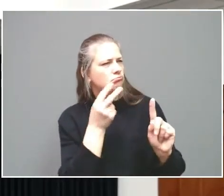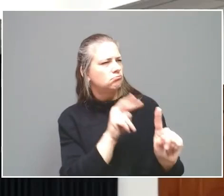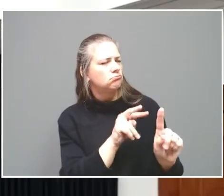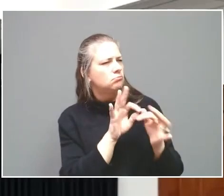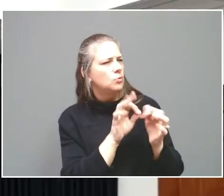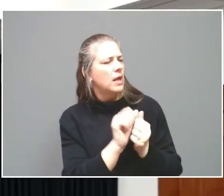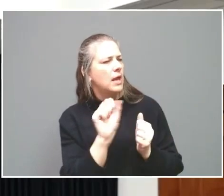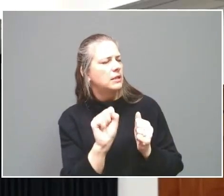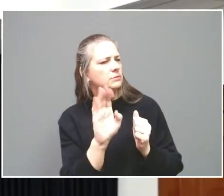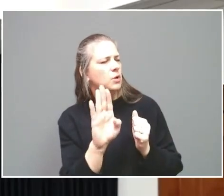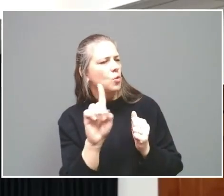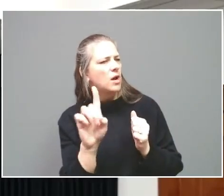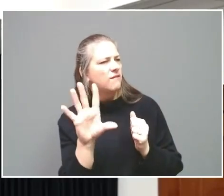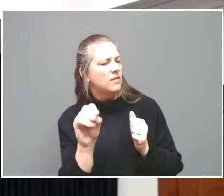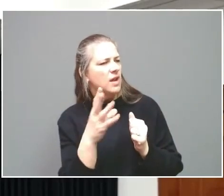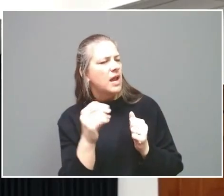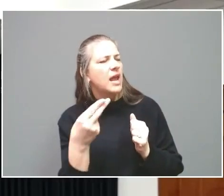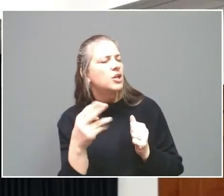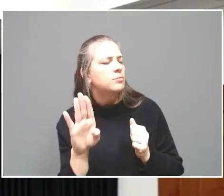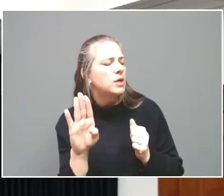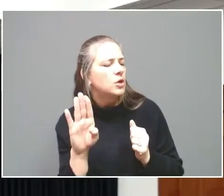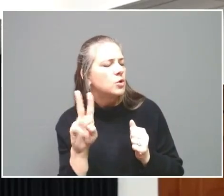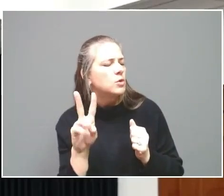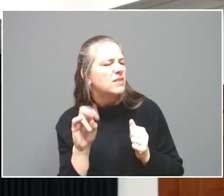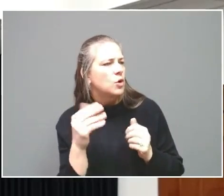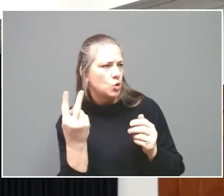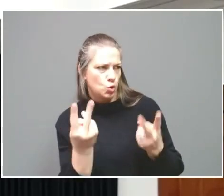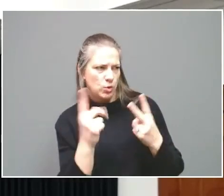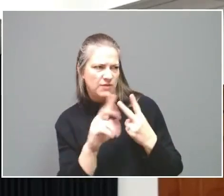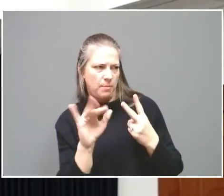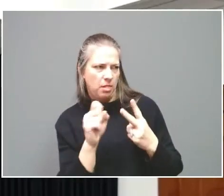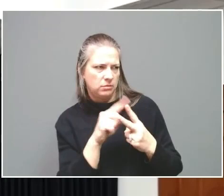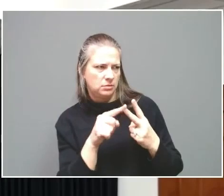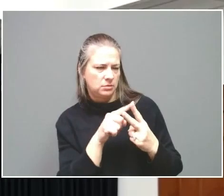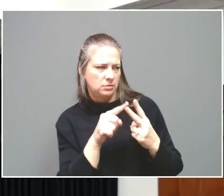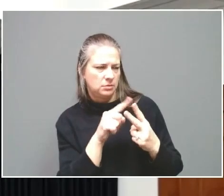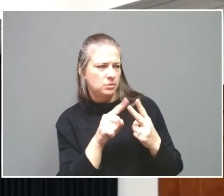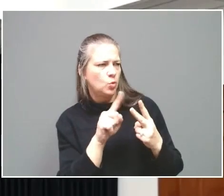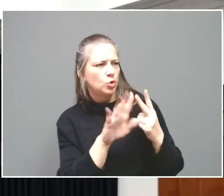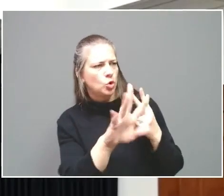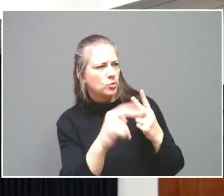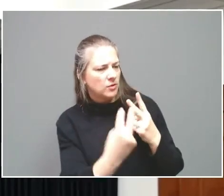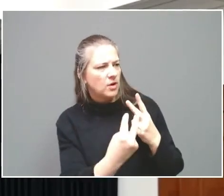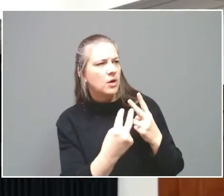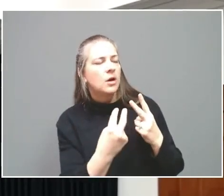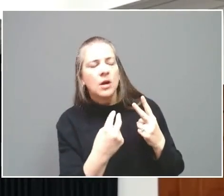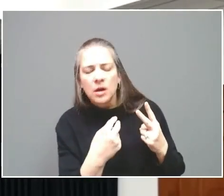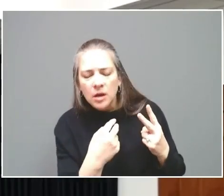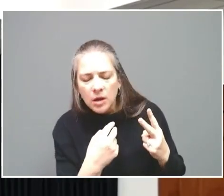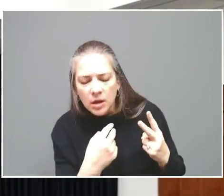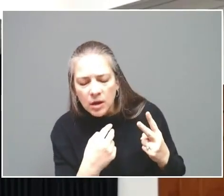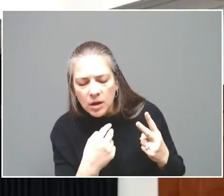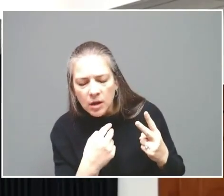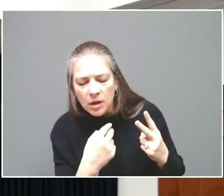150 and HB 470, two bills that have received significant pushback from the trans community? And then second question, I'm